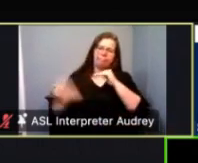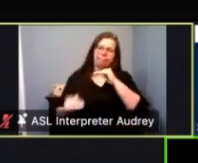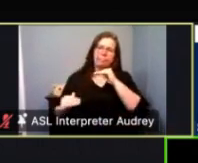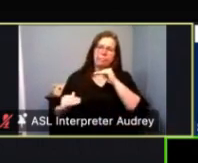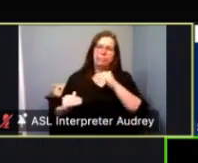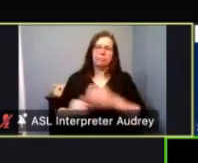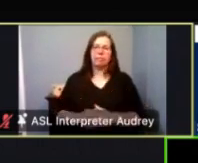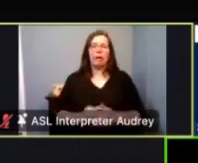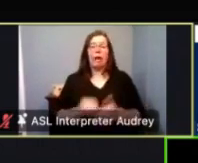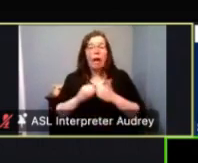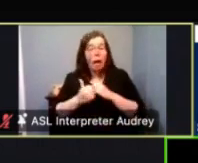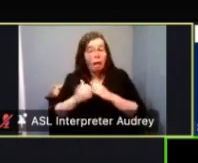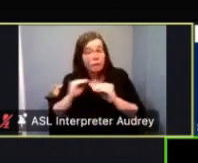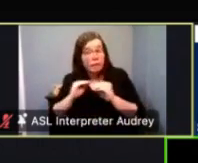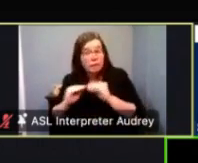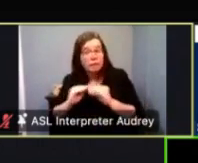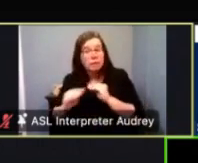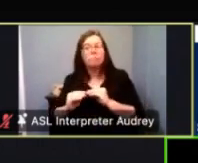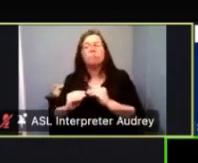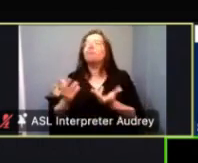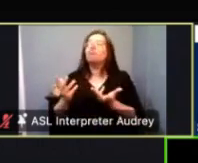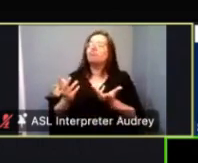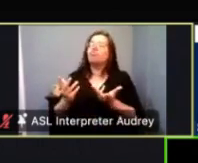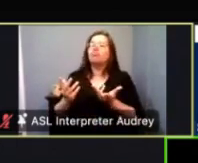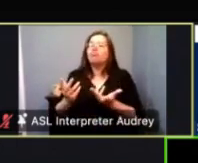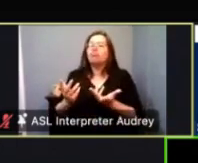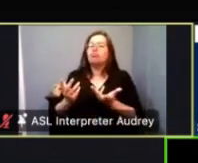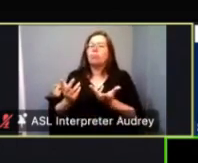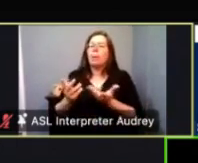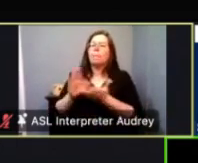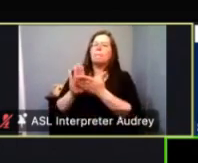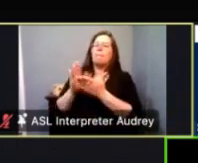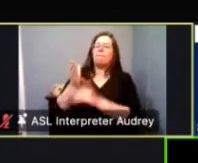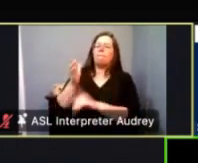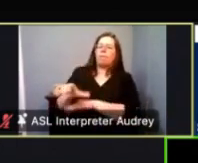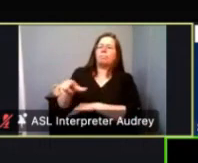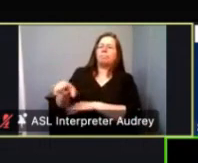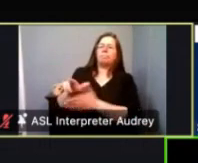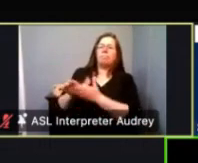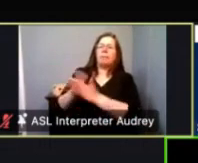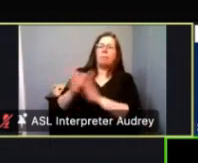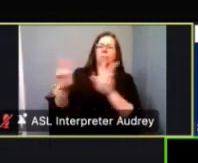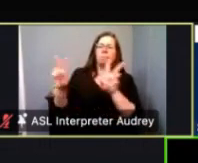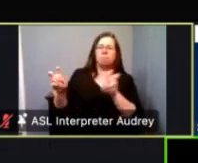The remedy is for the person to be fixed or made as normal as possible.